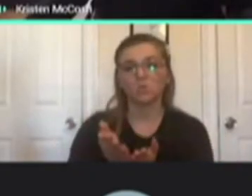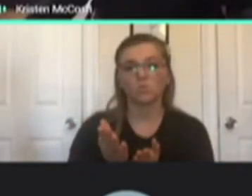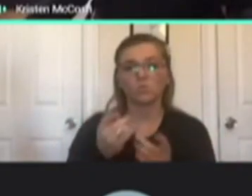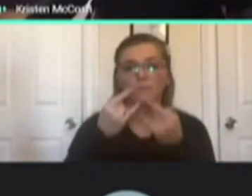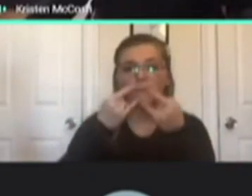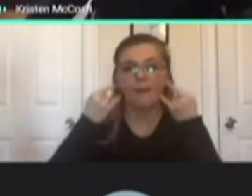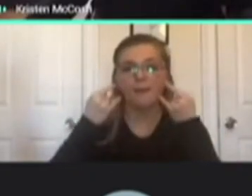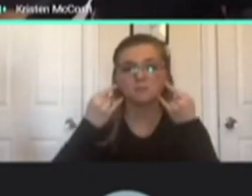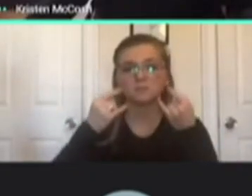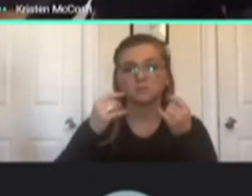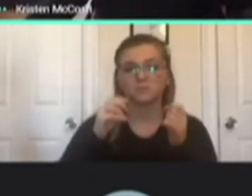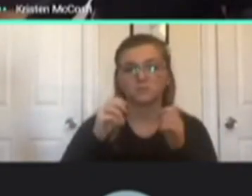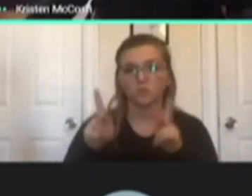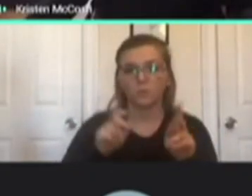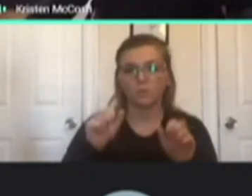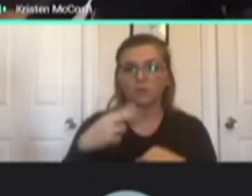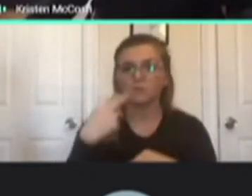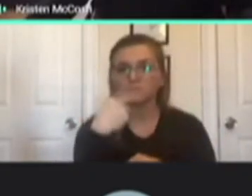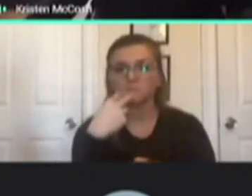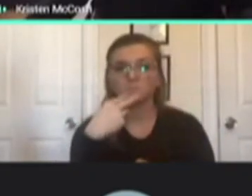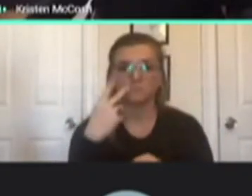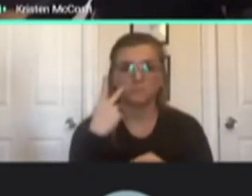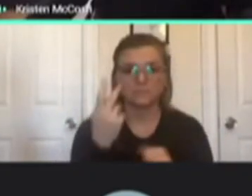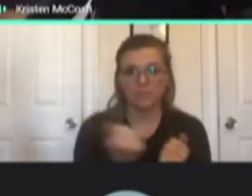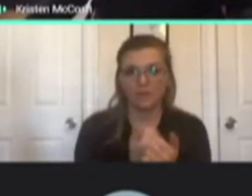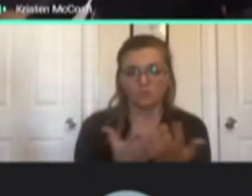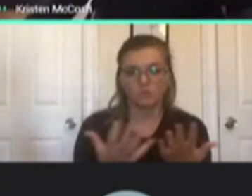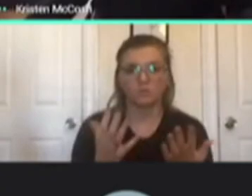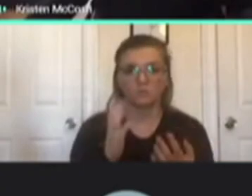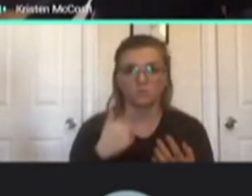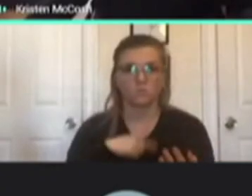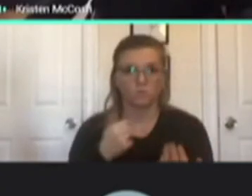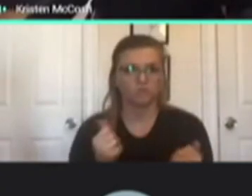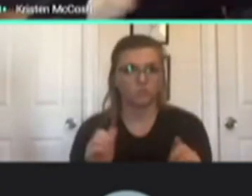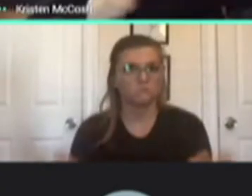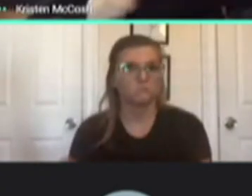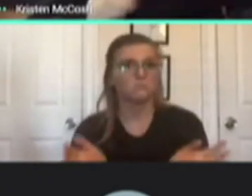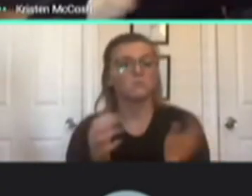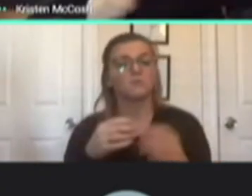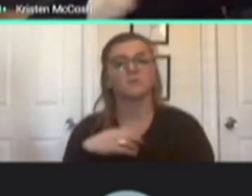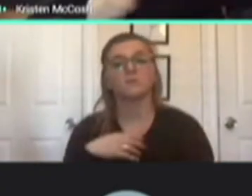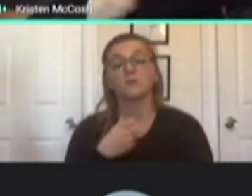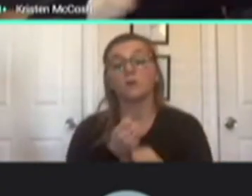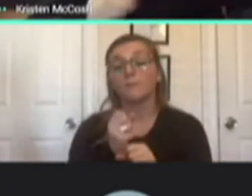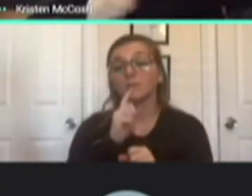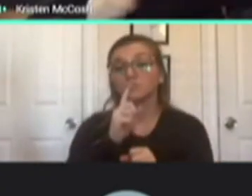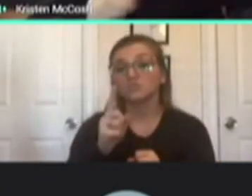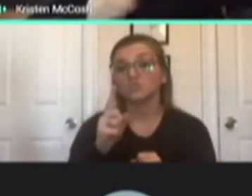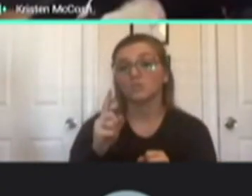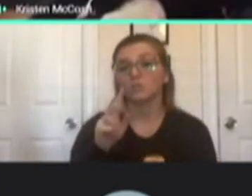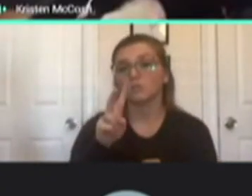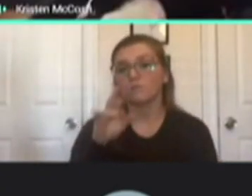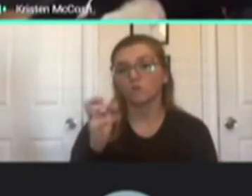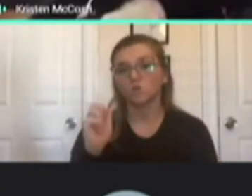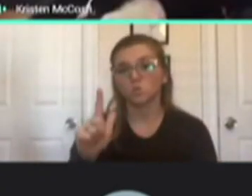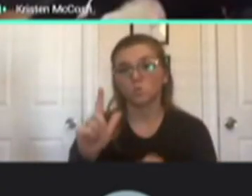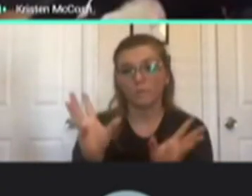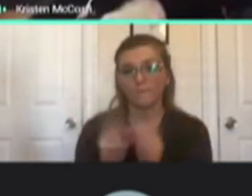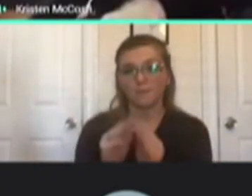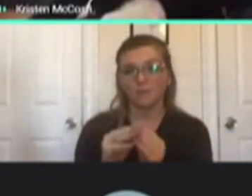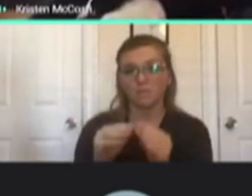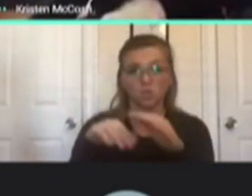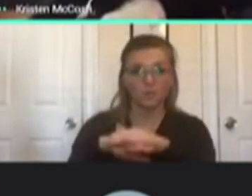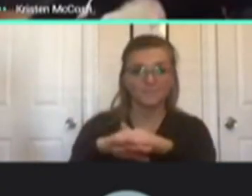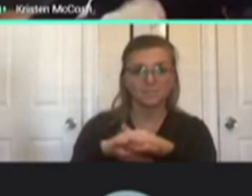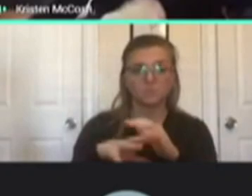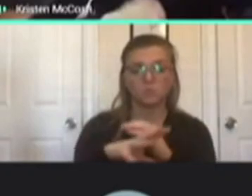can communicate in businesses, and just making sure that virtual meetings are accessible, and everything the city does in this